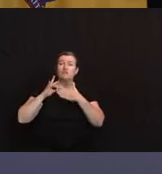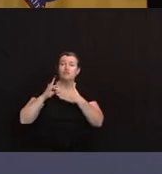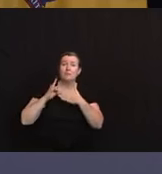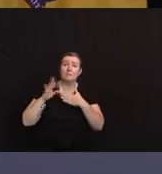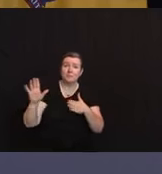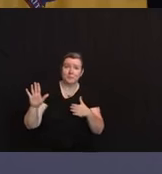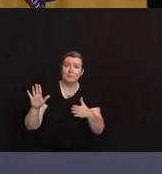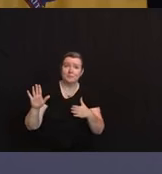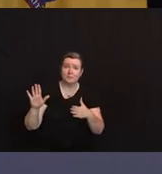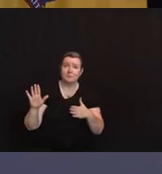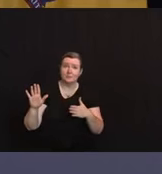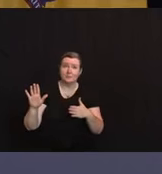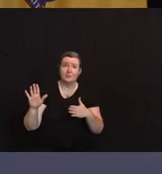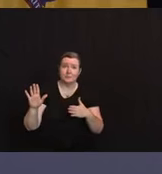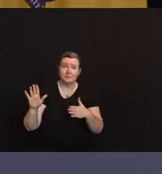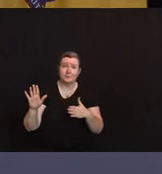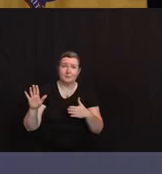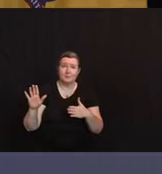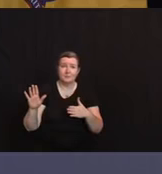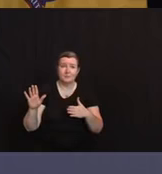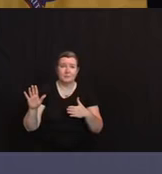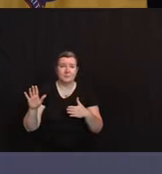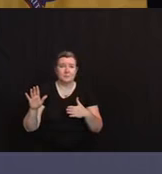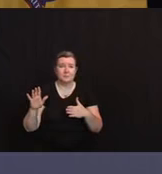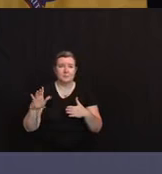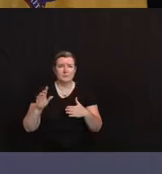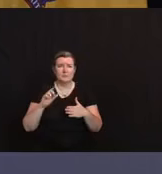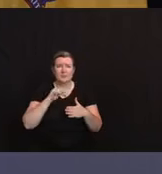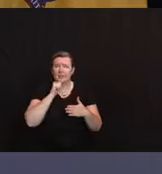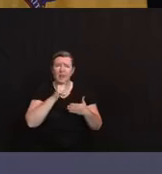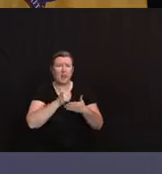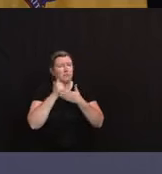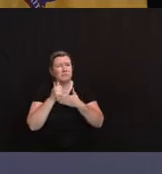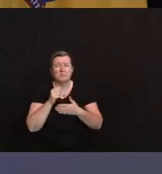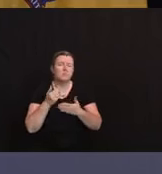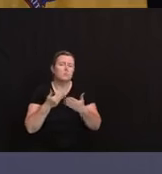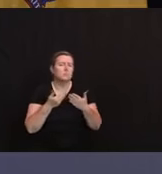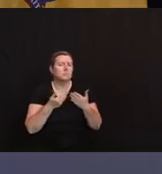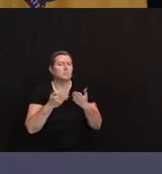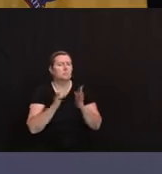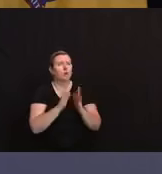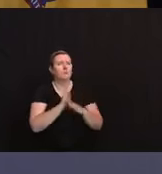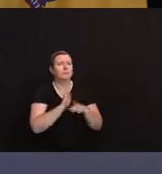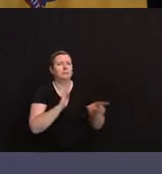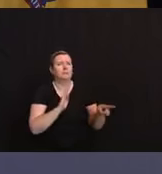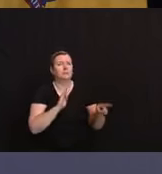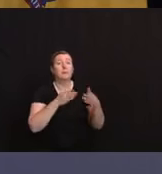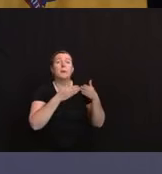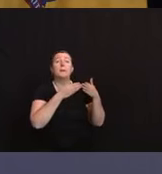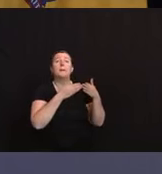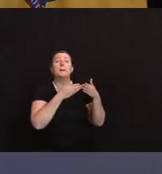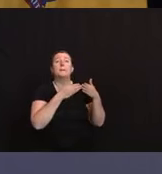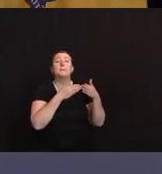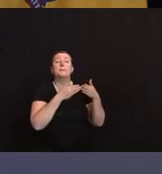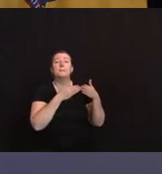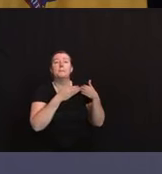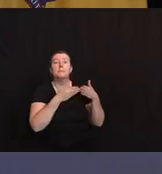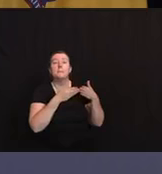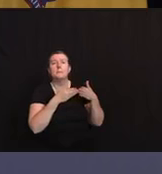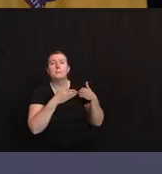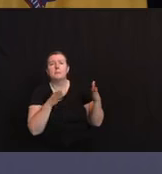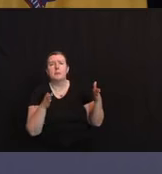businesses, especially how public sector workers were crushed under him. Give me a break. Dustin,